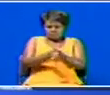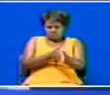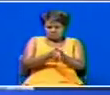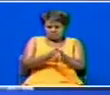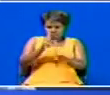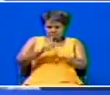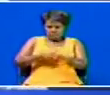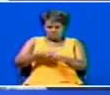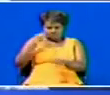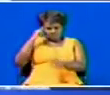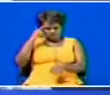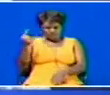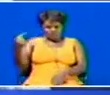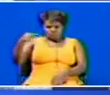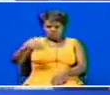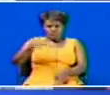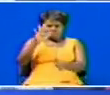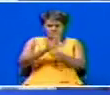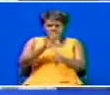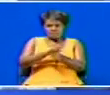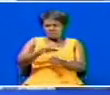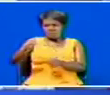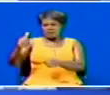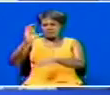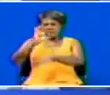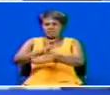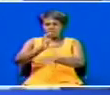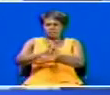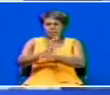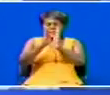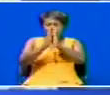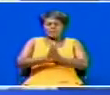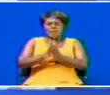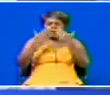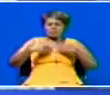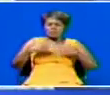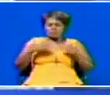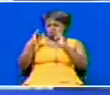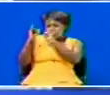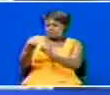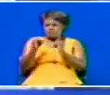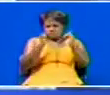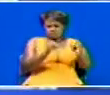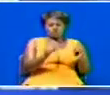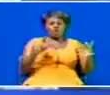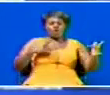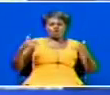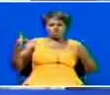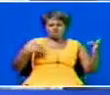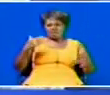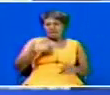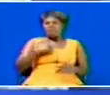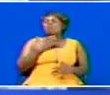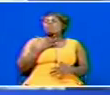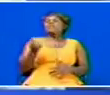because as we were thinking of coming, so many other churches, intercessors, individuals were also getting concerned, and they wanted